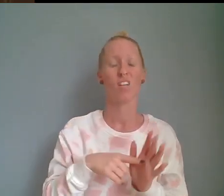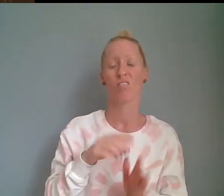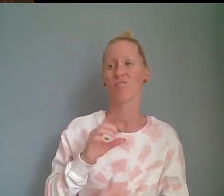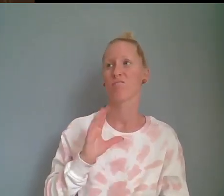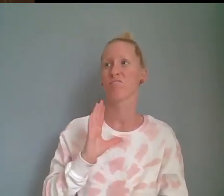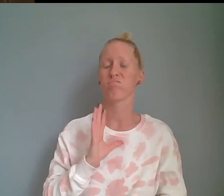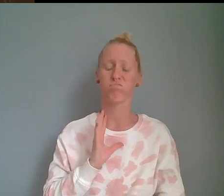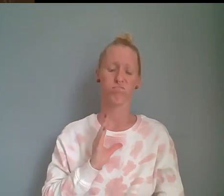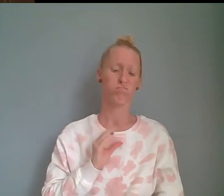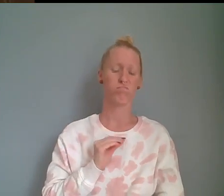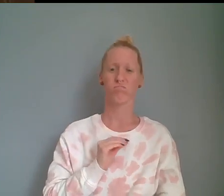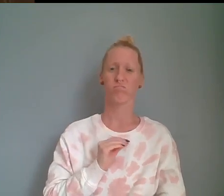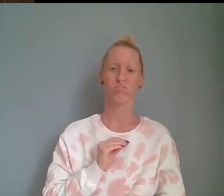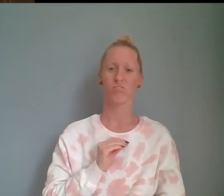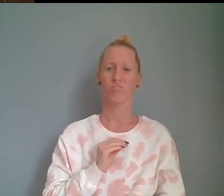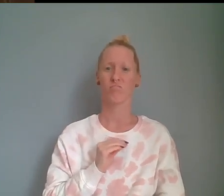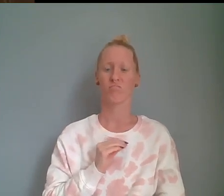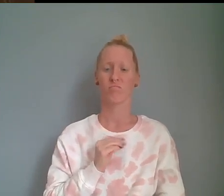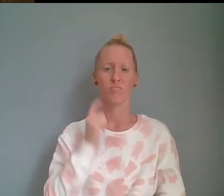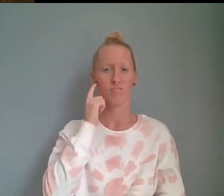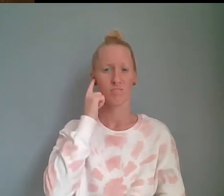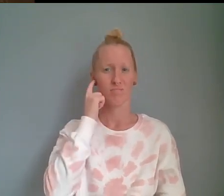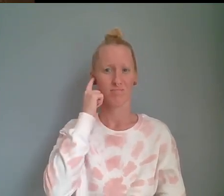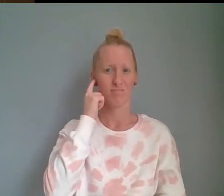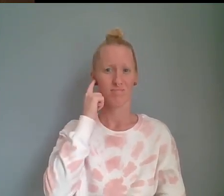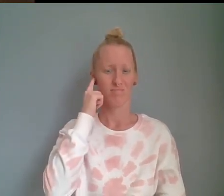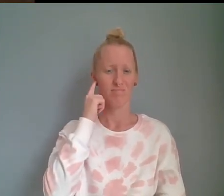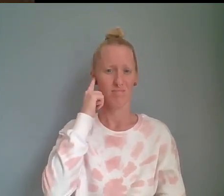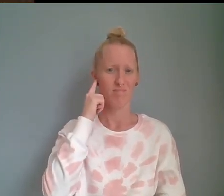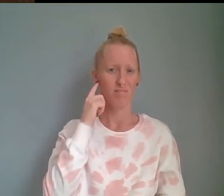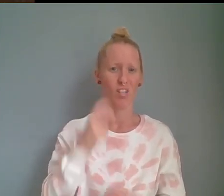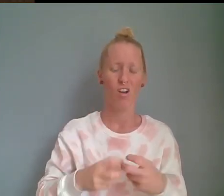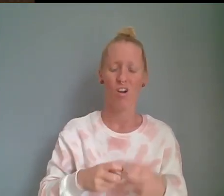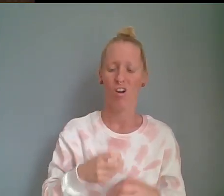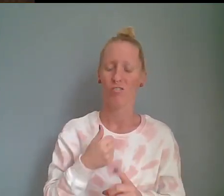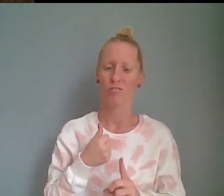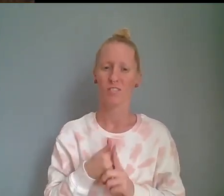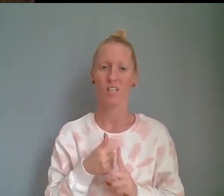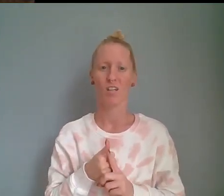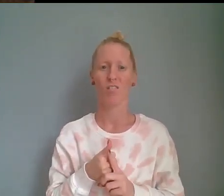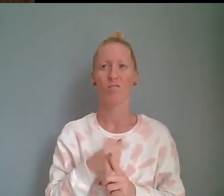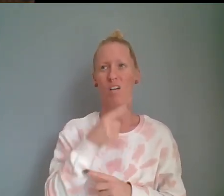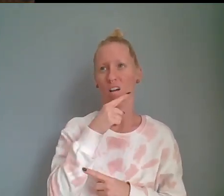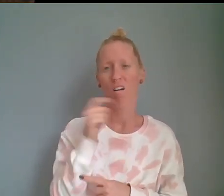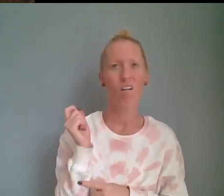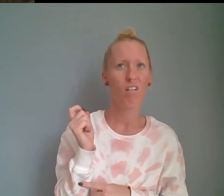down on yourself, feeling stupid and worthless and ugly and bad.